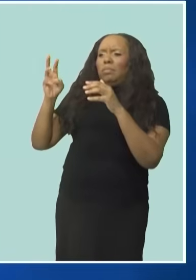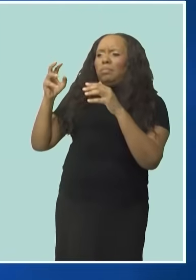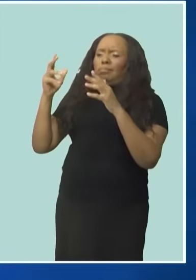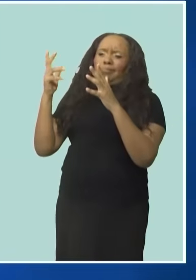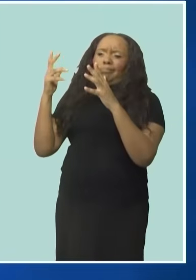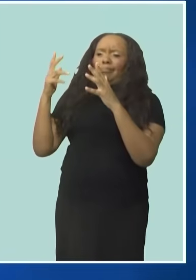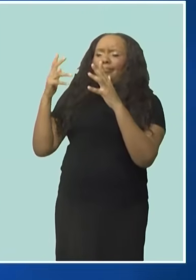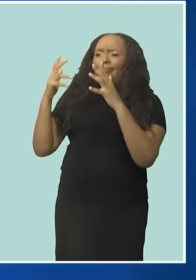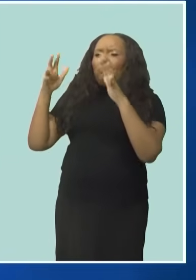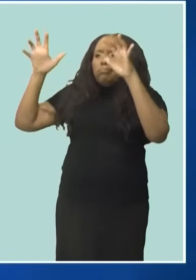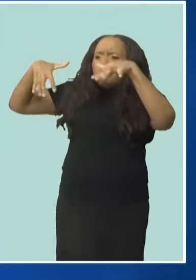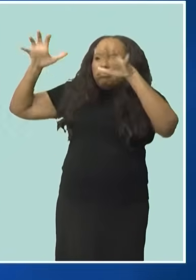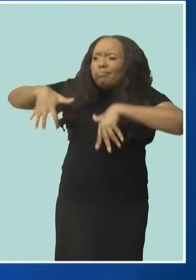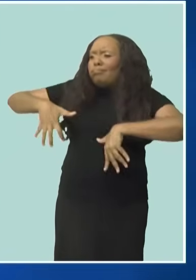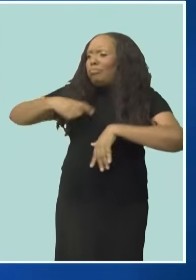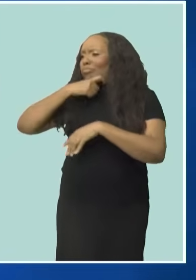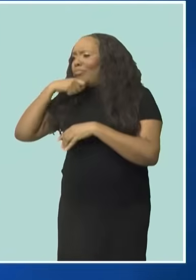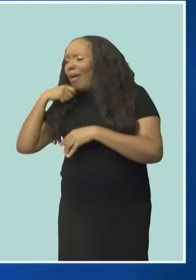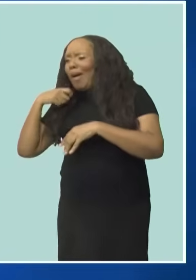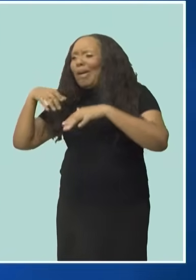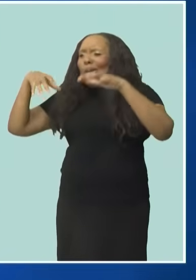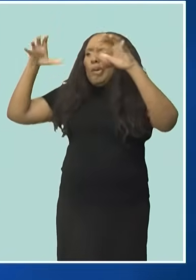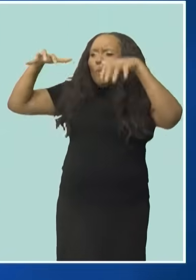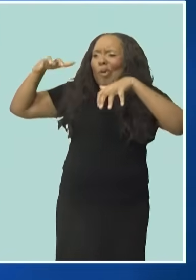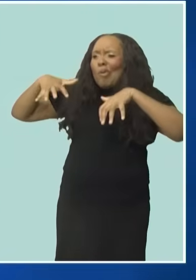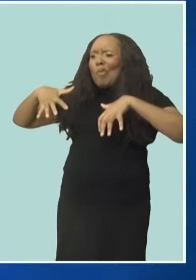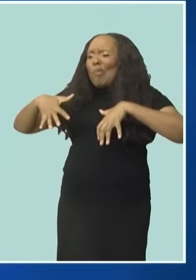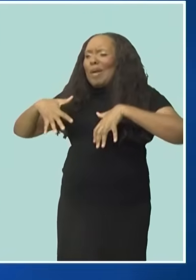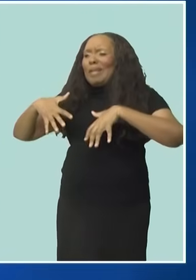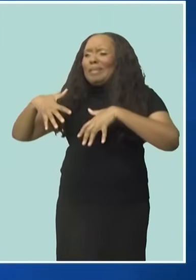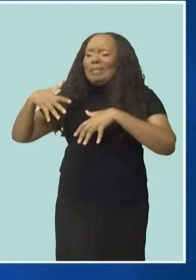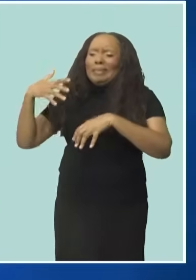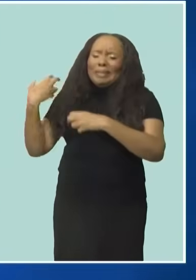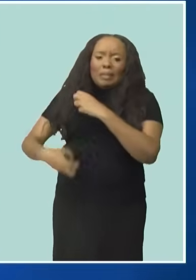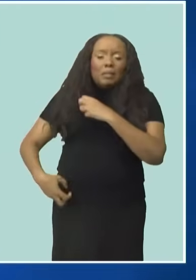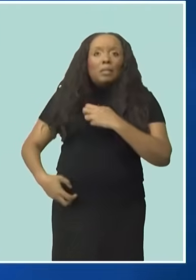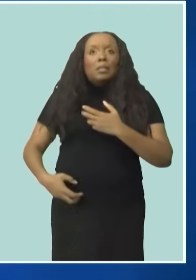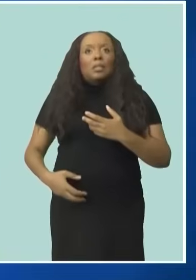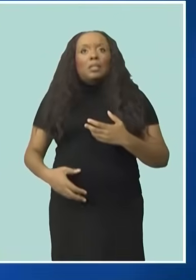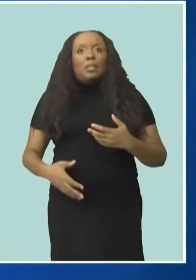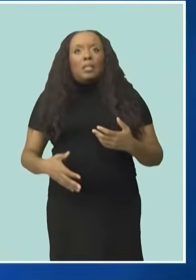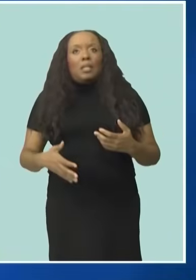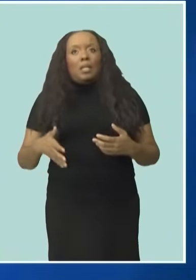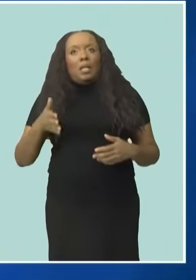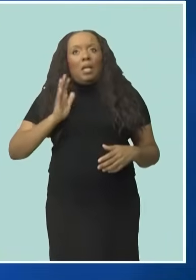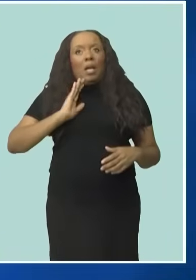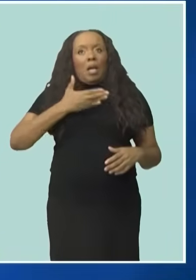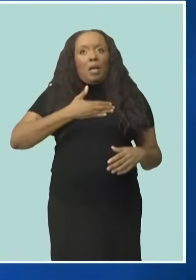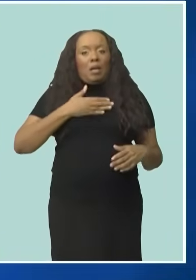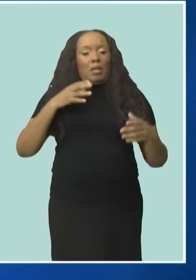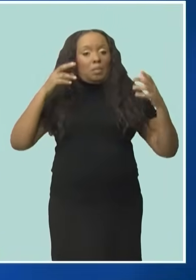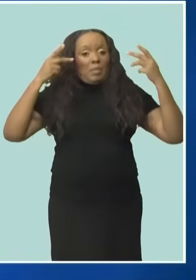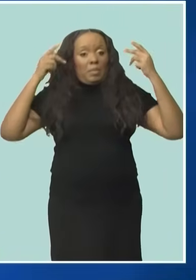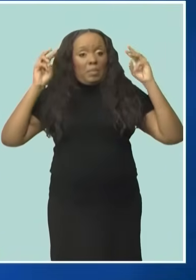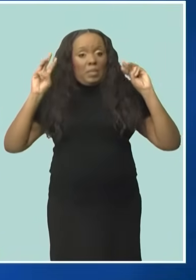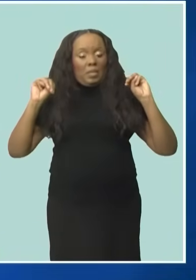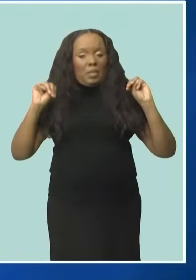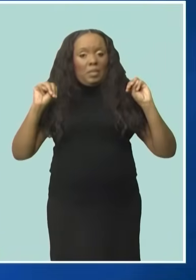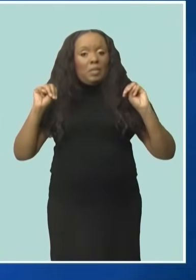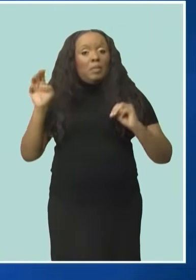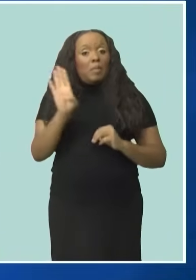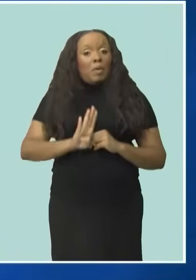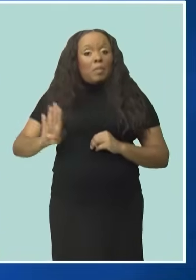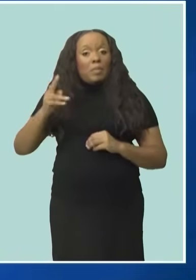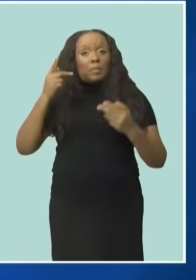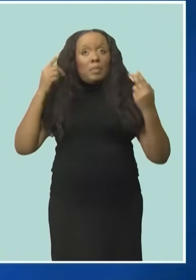strategize so that we can create a legacy going forward. And as you know, our Prime Minister, she has been a leading voice